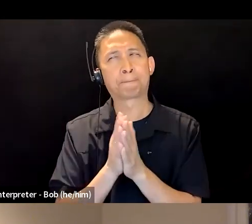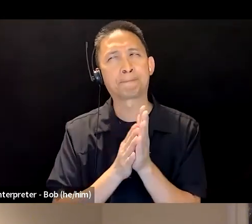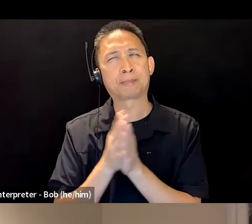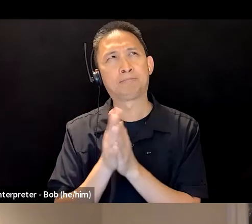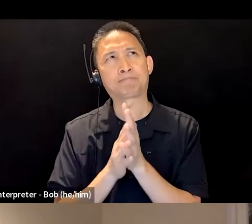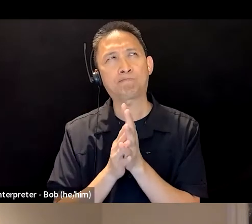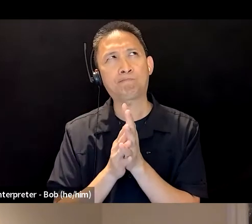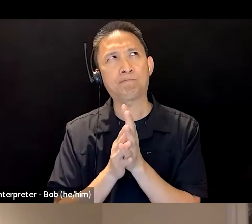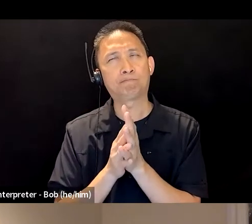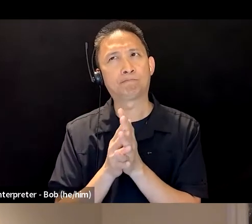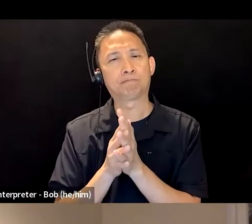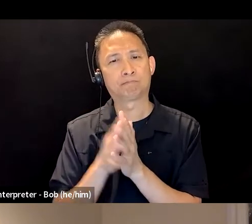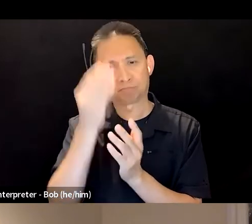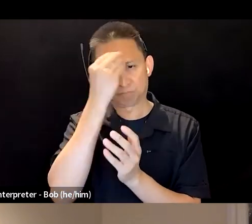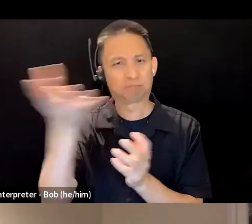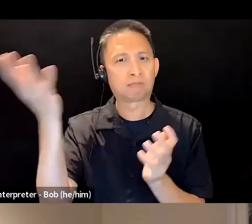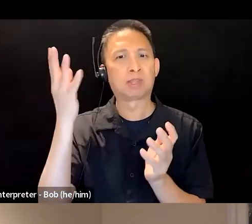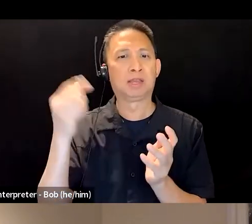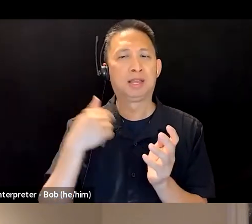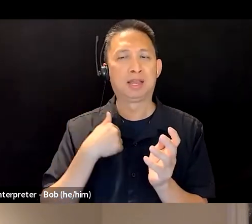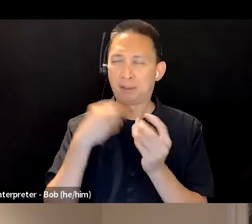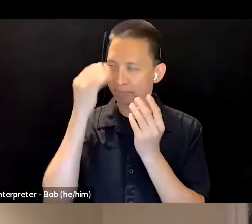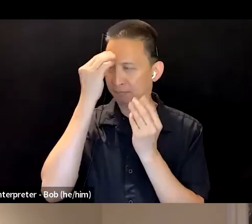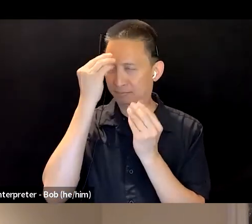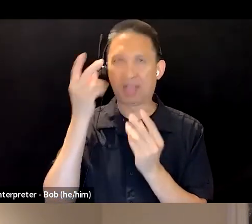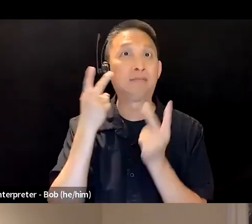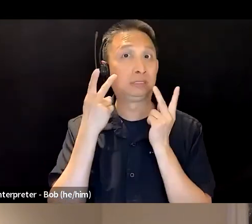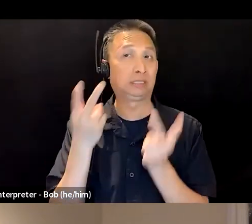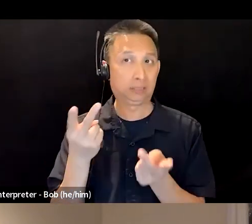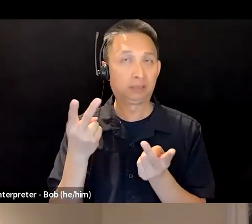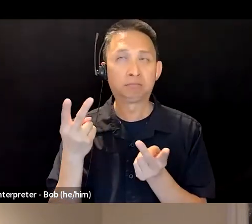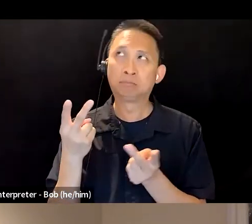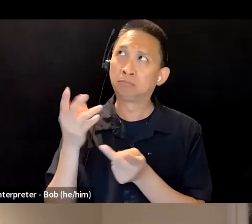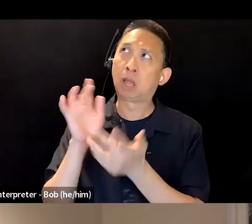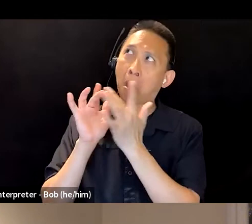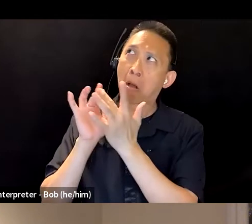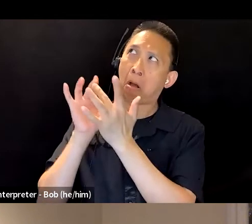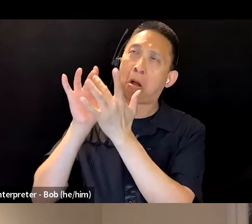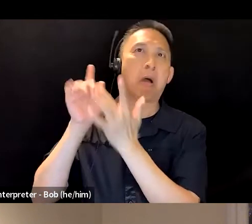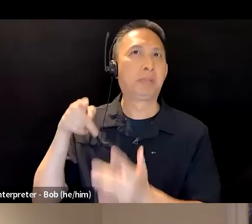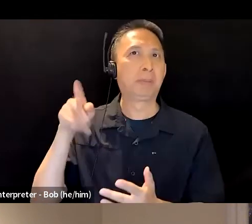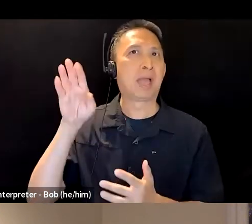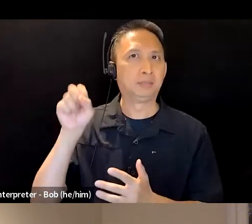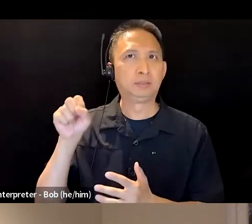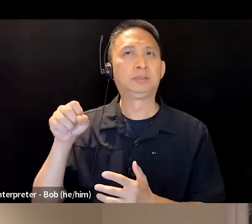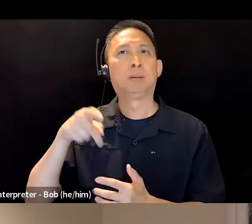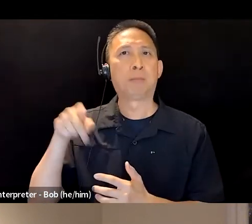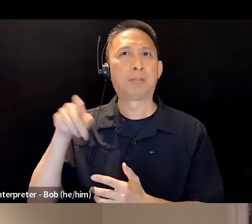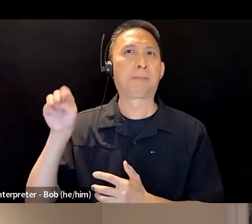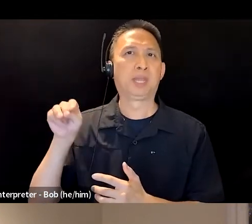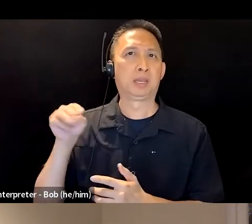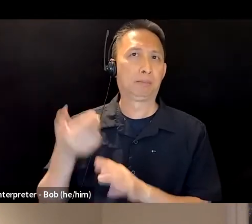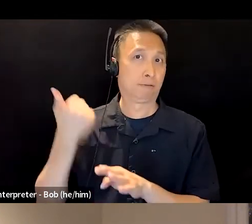I have, you know, had kind of glancing interactions with that, because all of the films that I've worked on have had a component